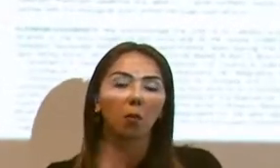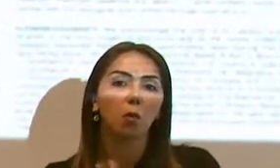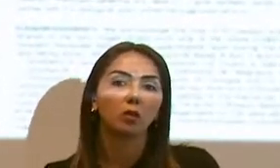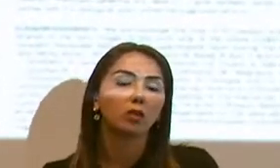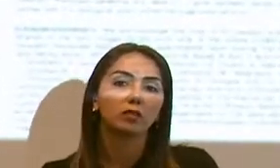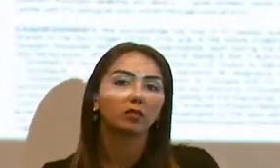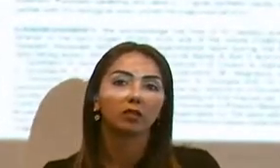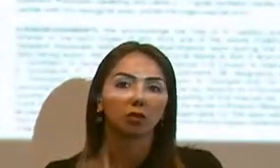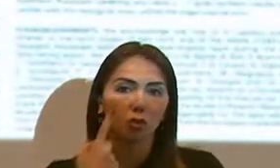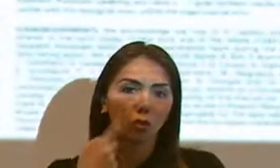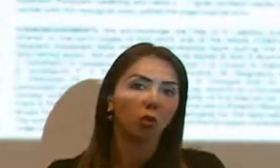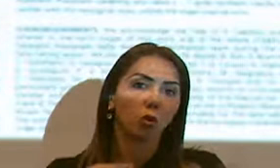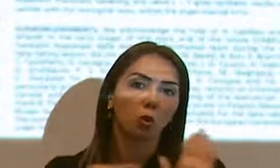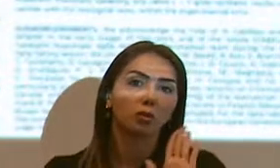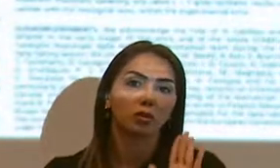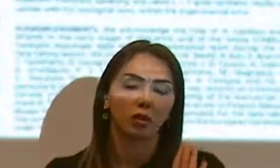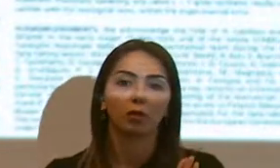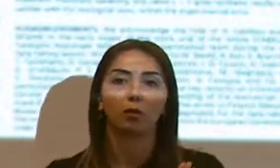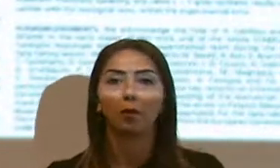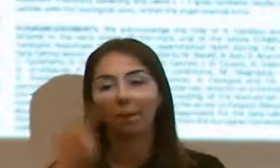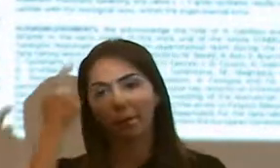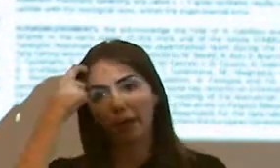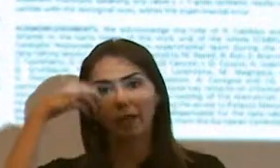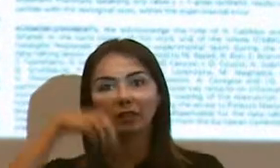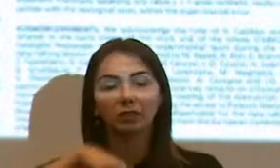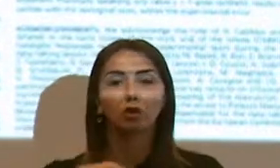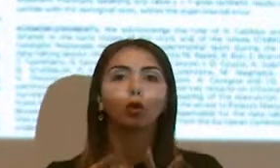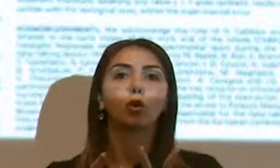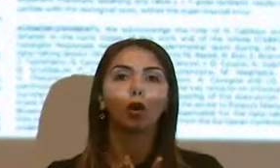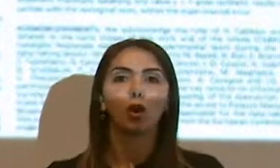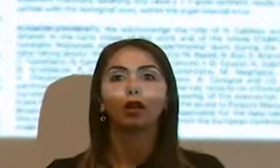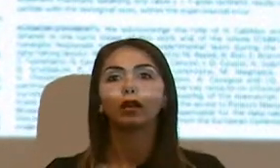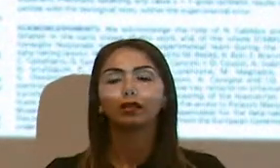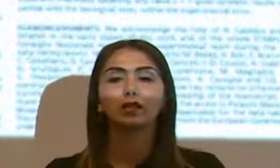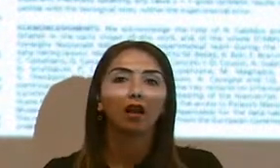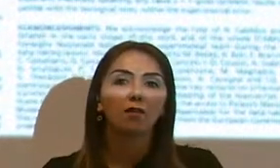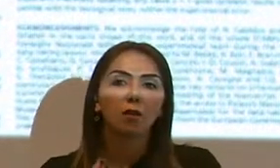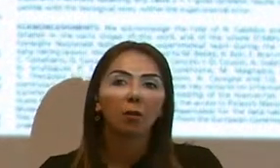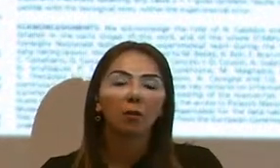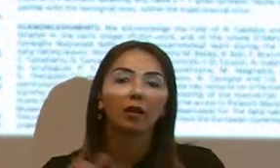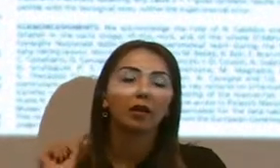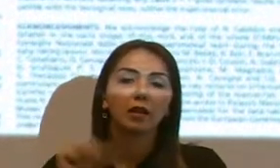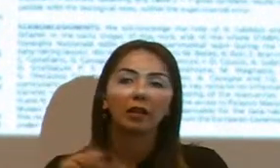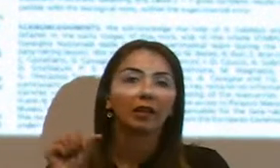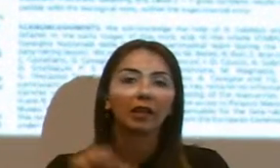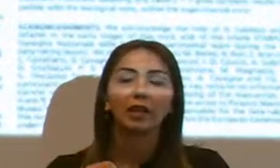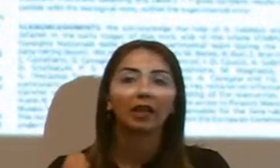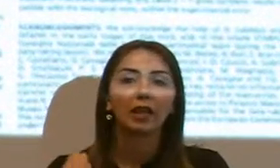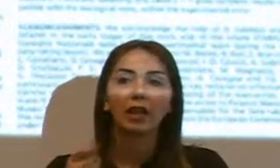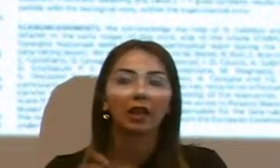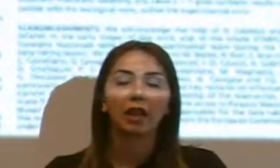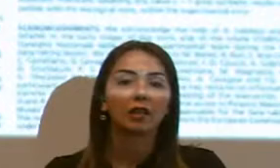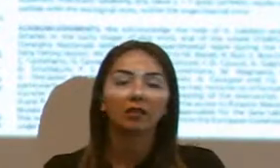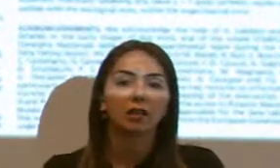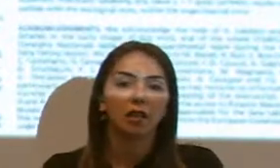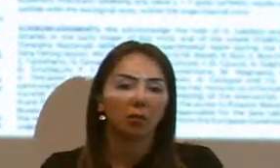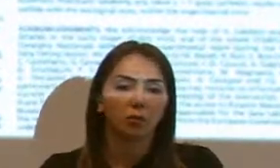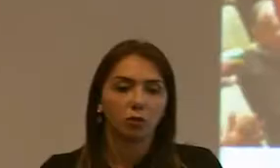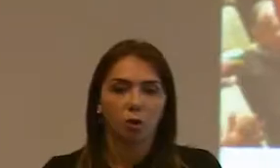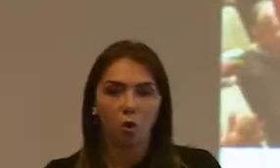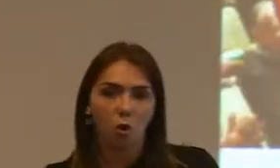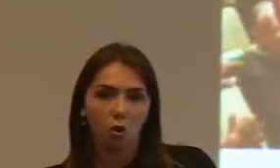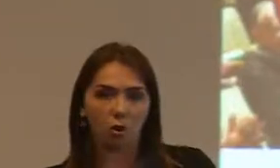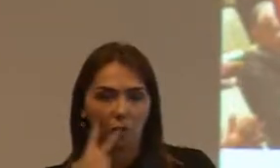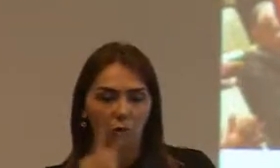certain pattern here just as the neurons in the brain and how they create